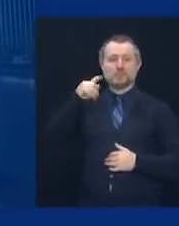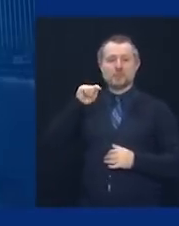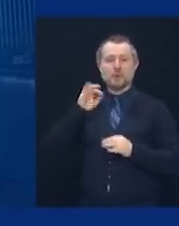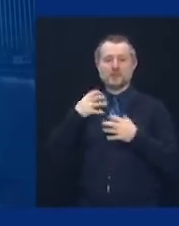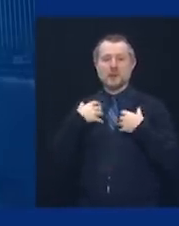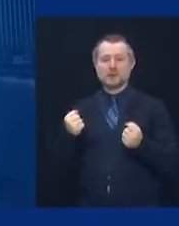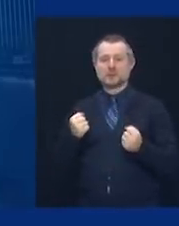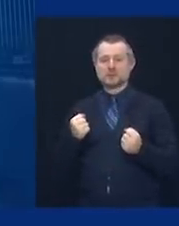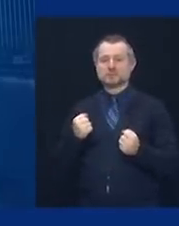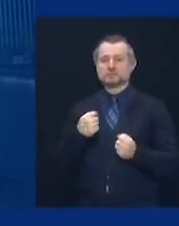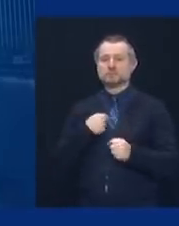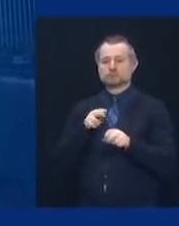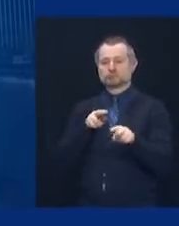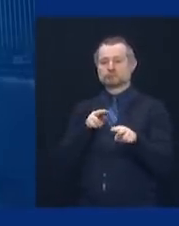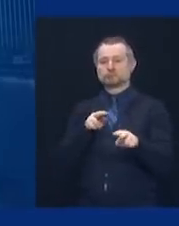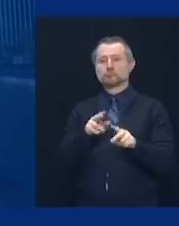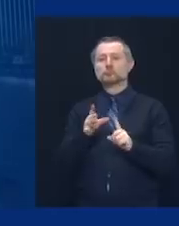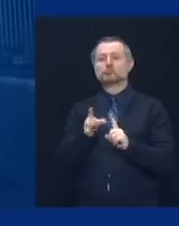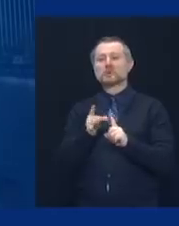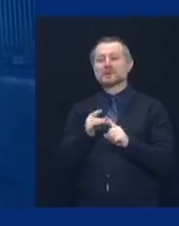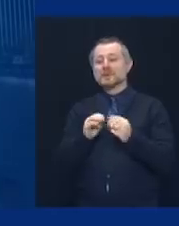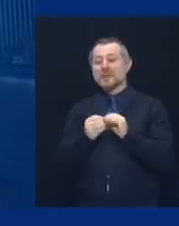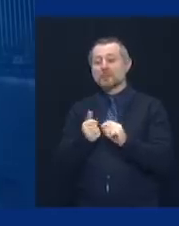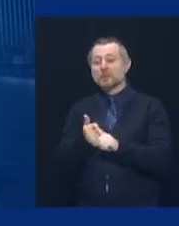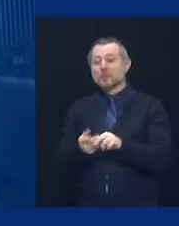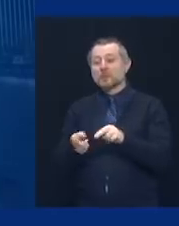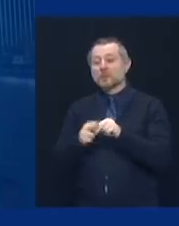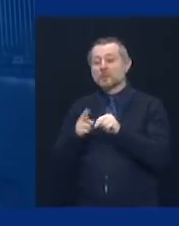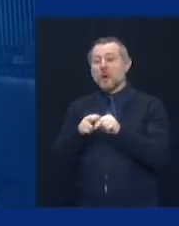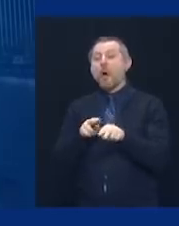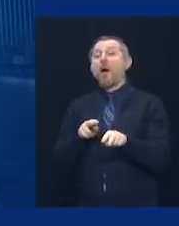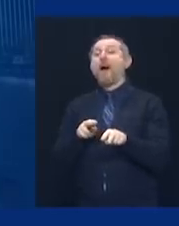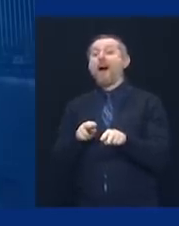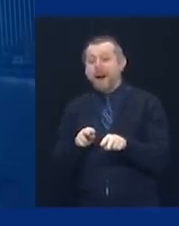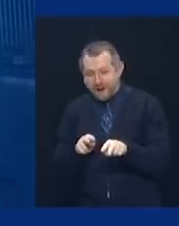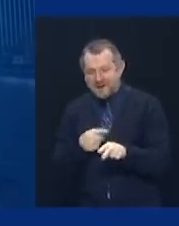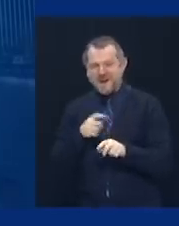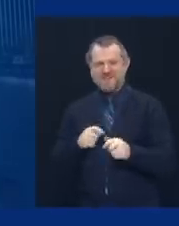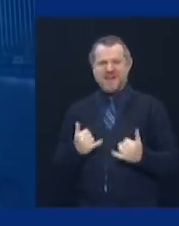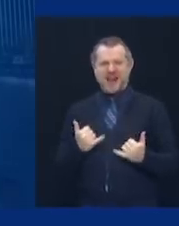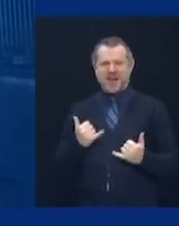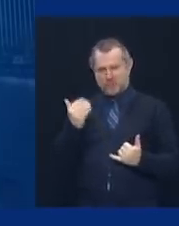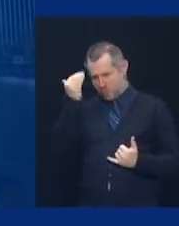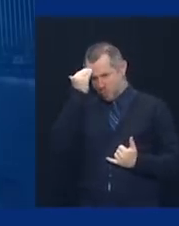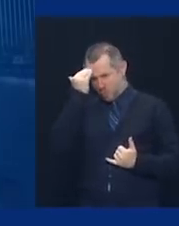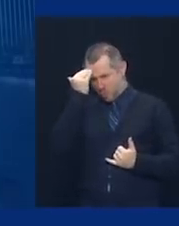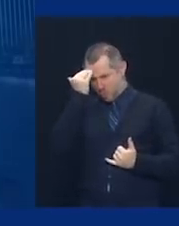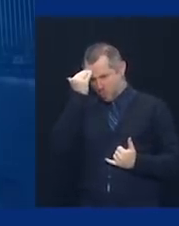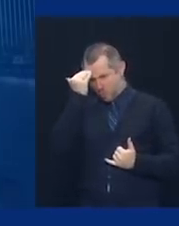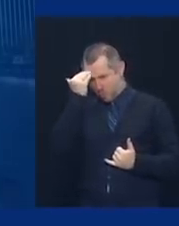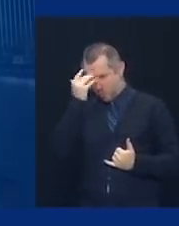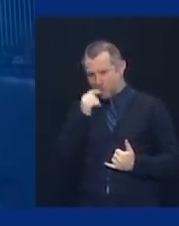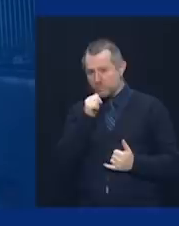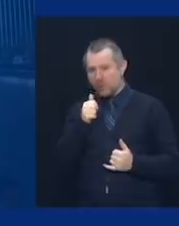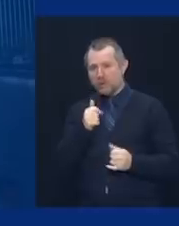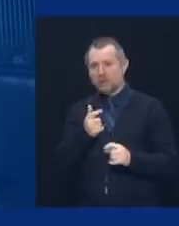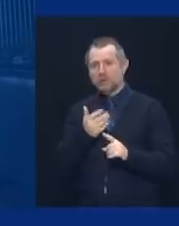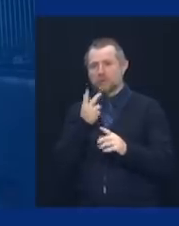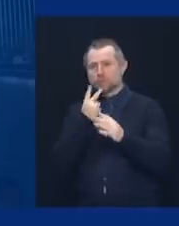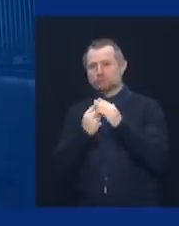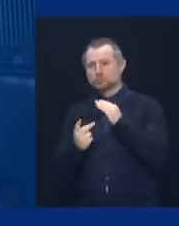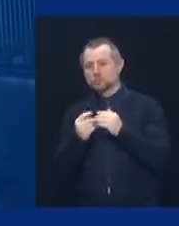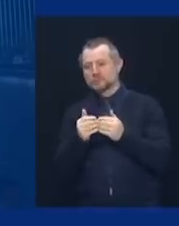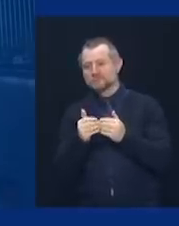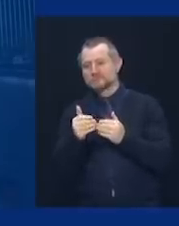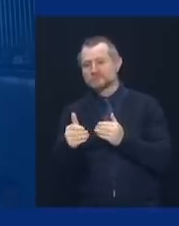Hospitalization is going up X% a day. They're predicting post-Christmas, X may go